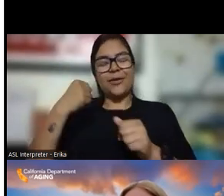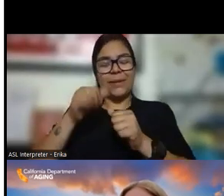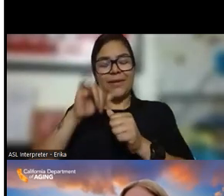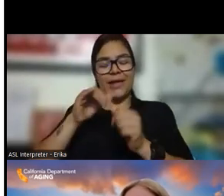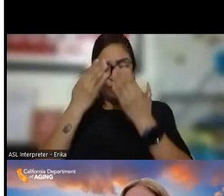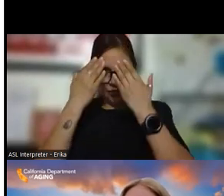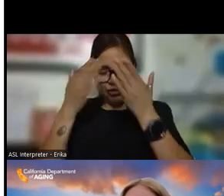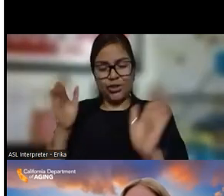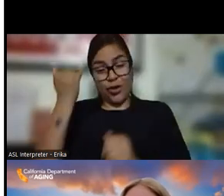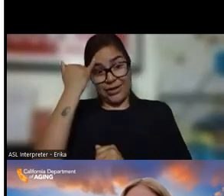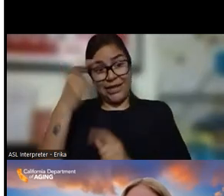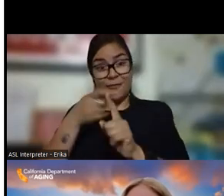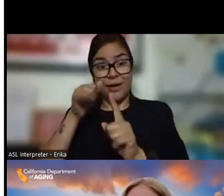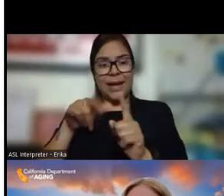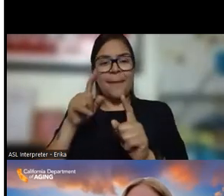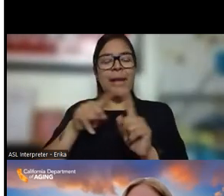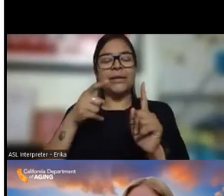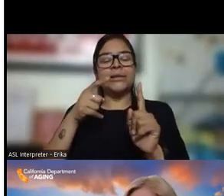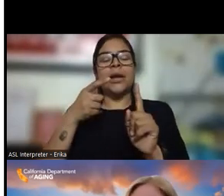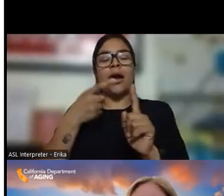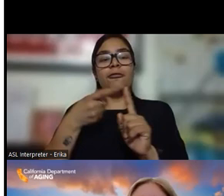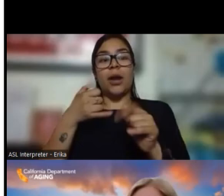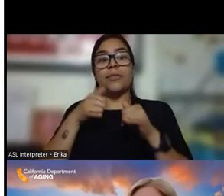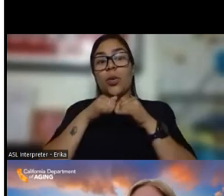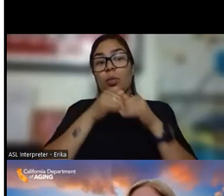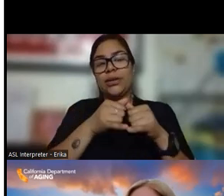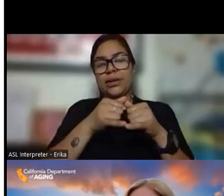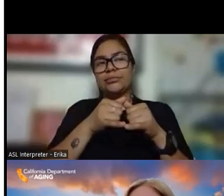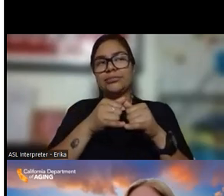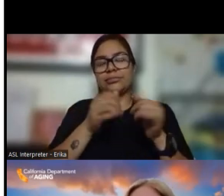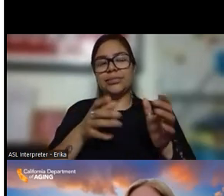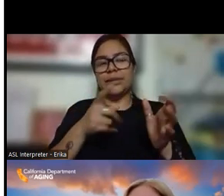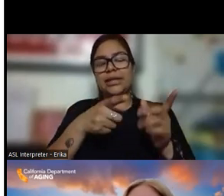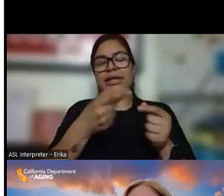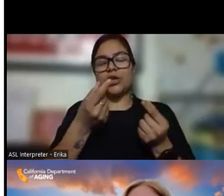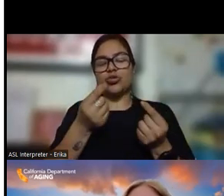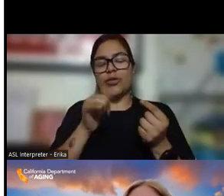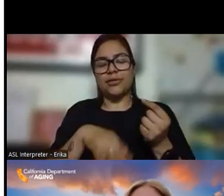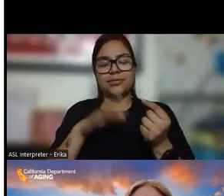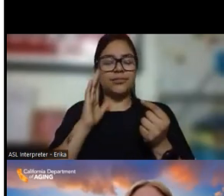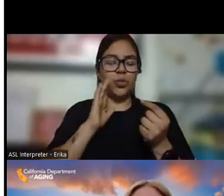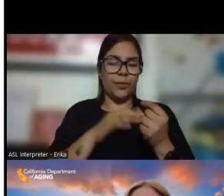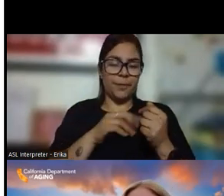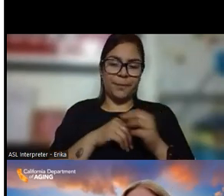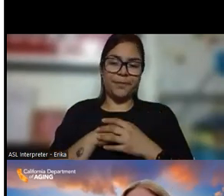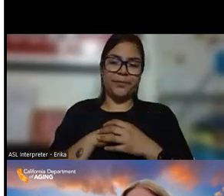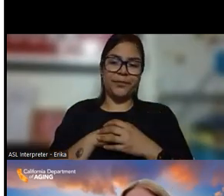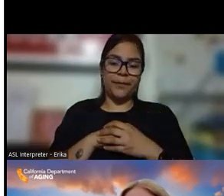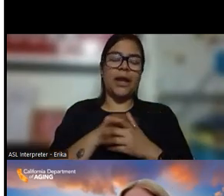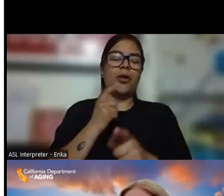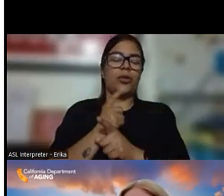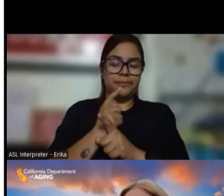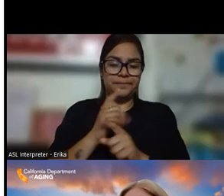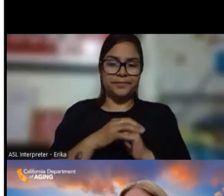reflect on some of the winning strategies that stood out. Yep, that was definitely one of the criteria we applied